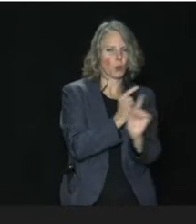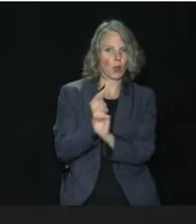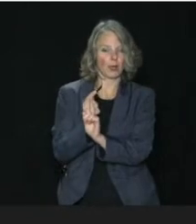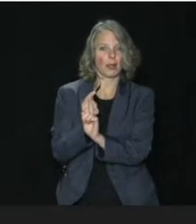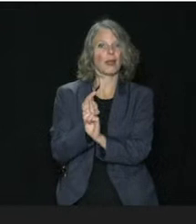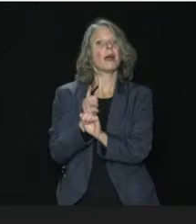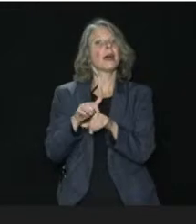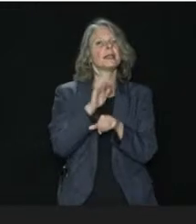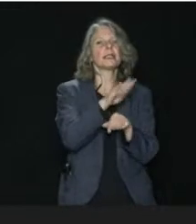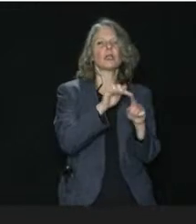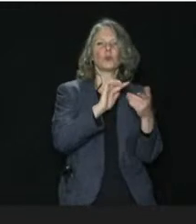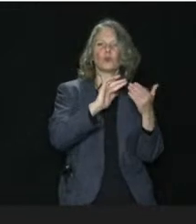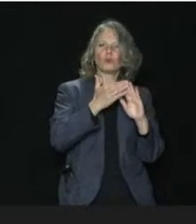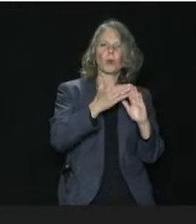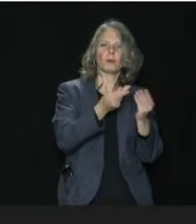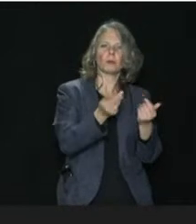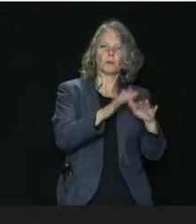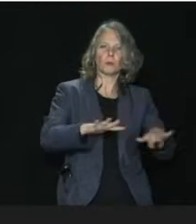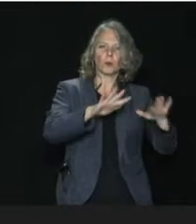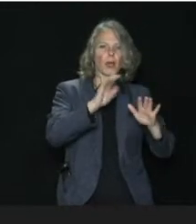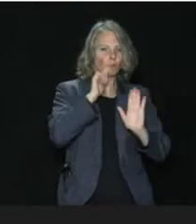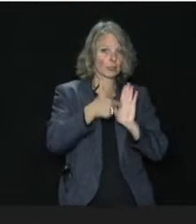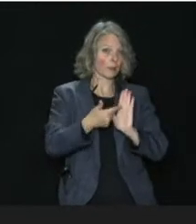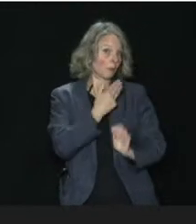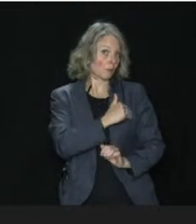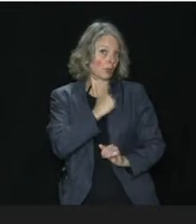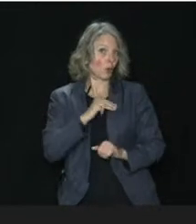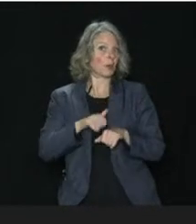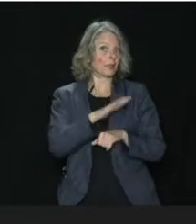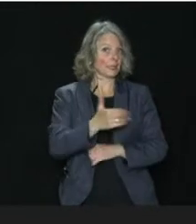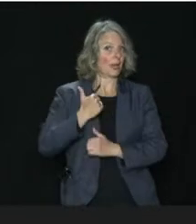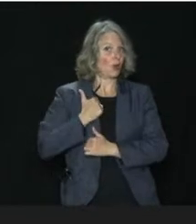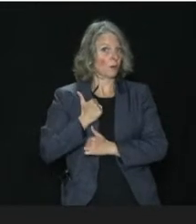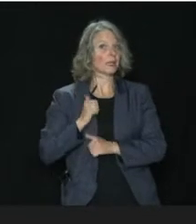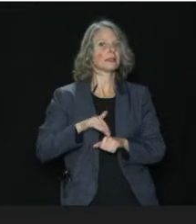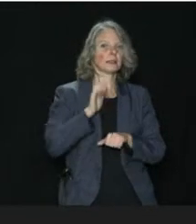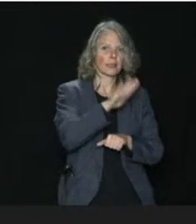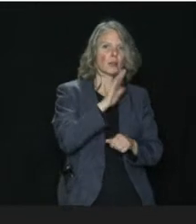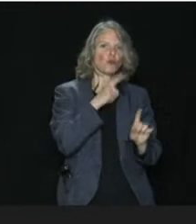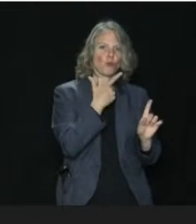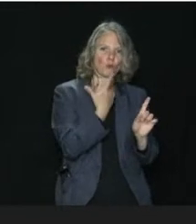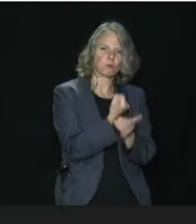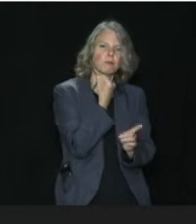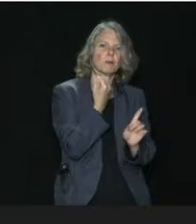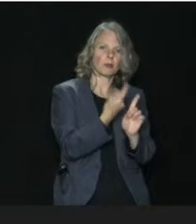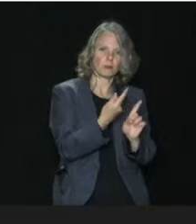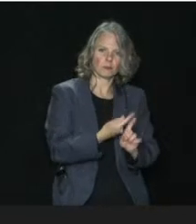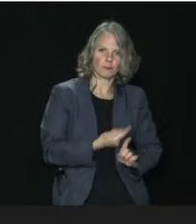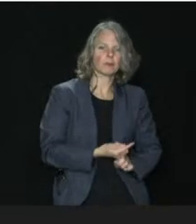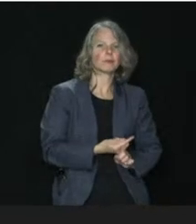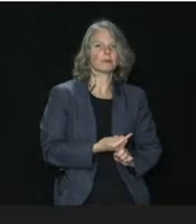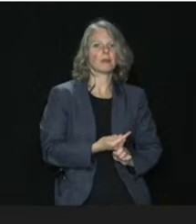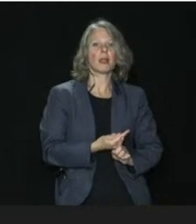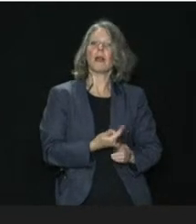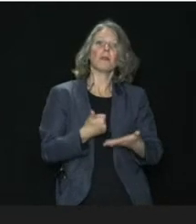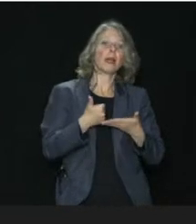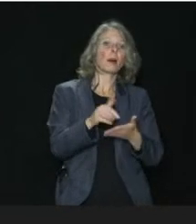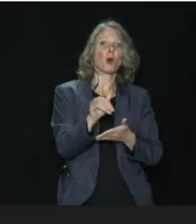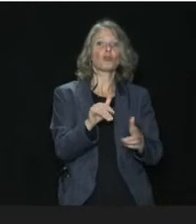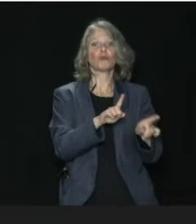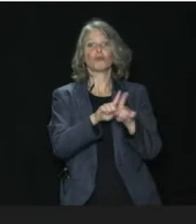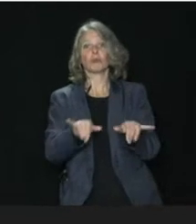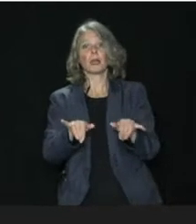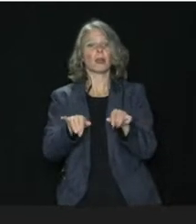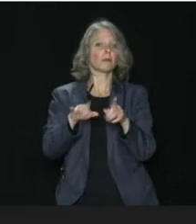on-reserve Indigenous communities in northern Manitoba, among others. CAF has also been assisting provincial vaccination authorities with tasks associated with